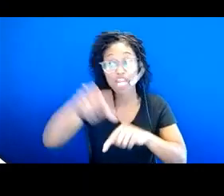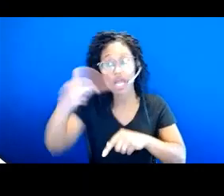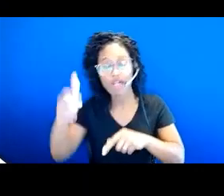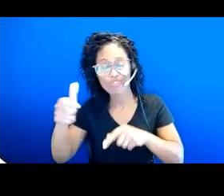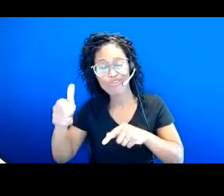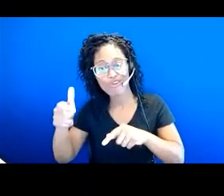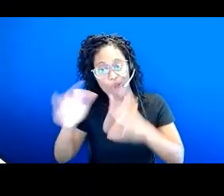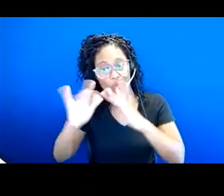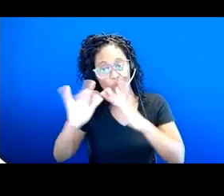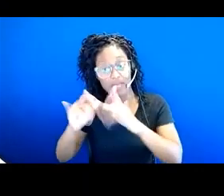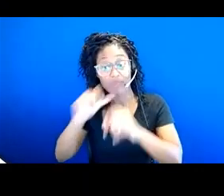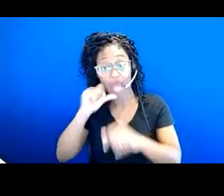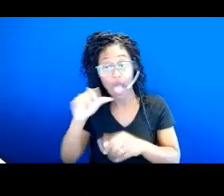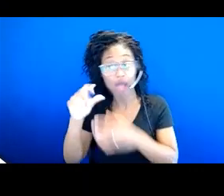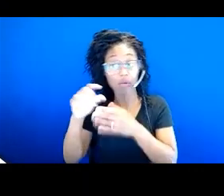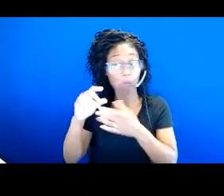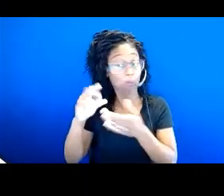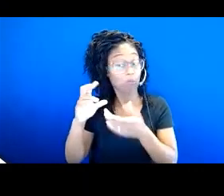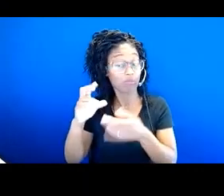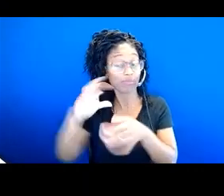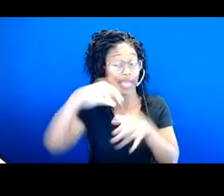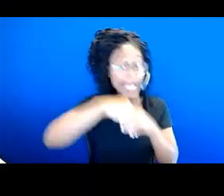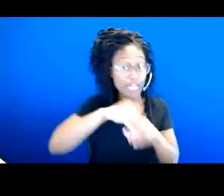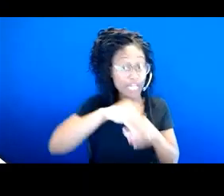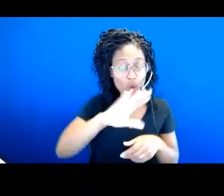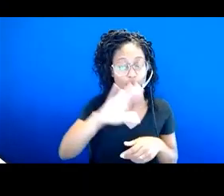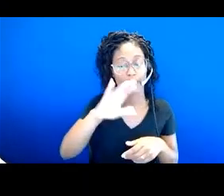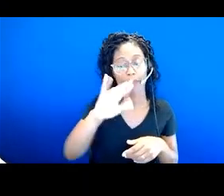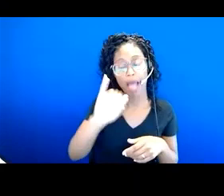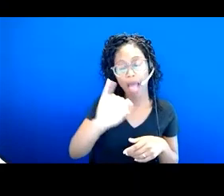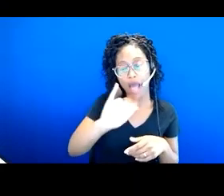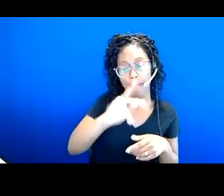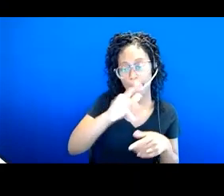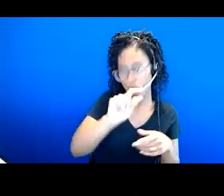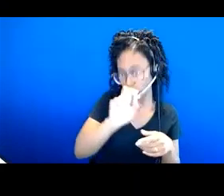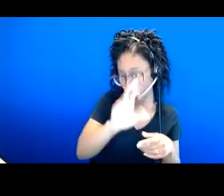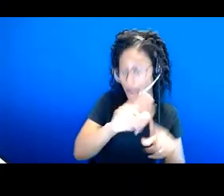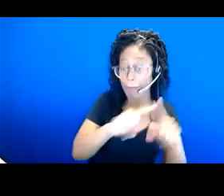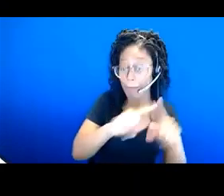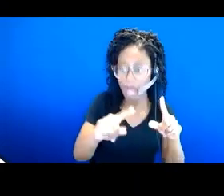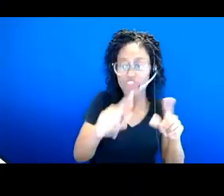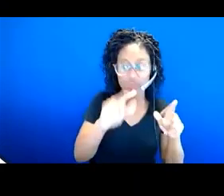link to anything on any website and it'll display through the